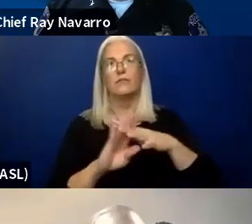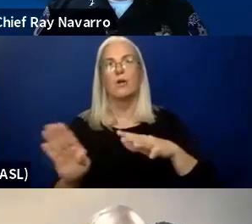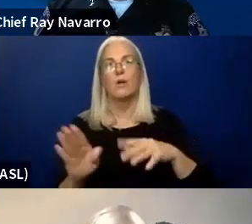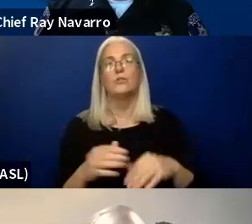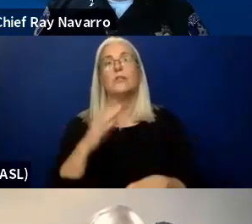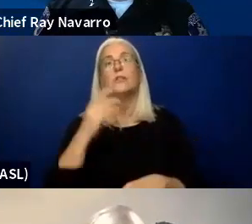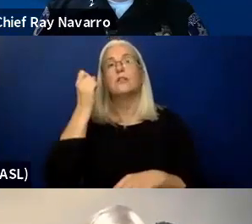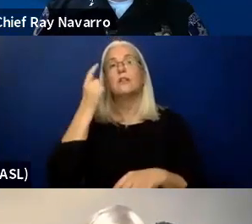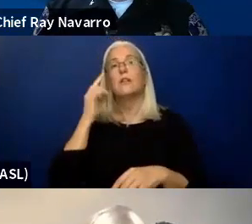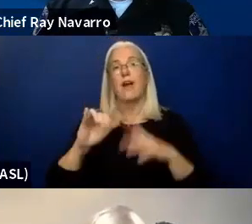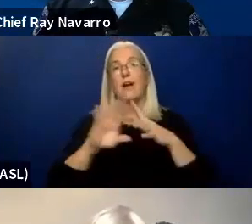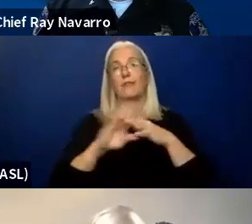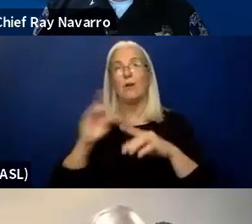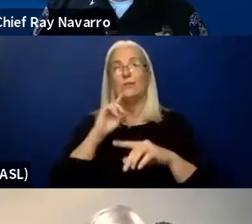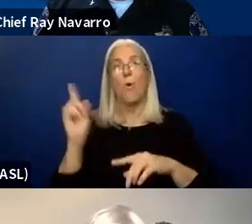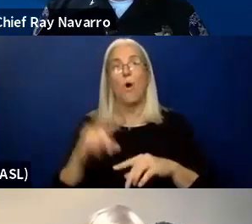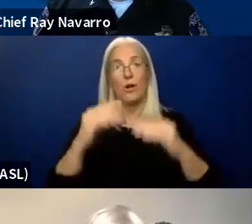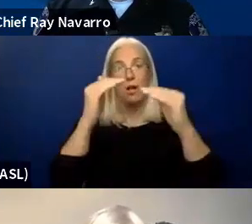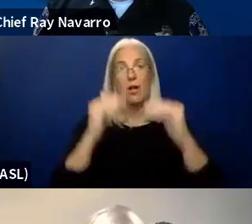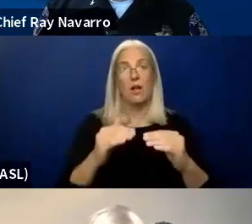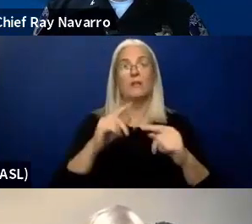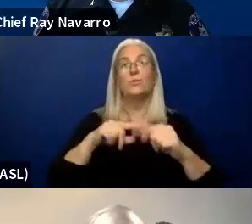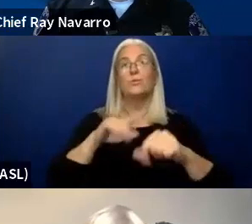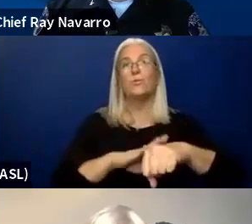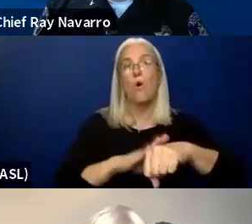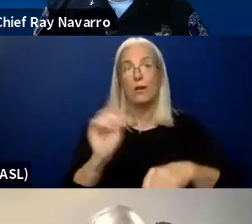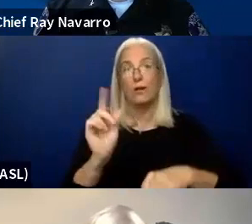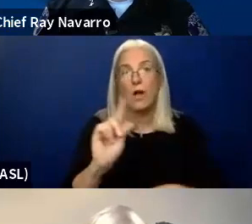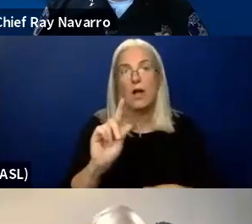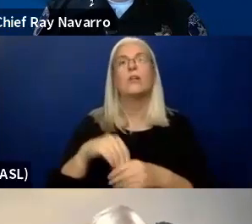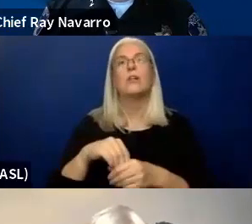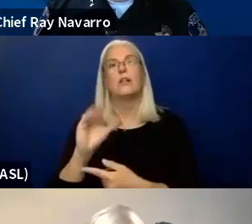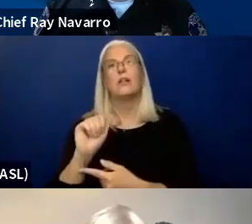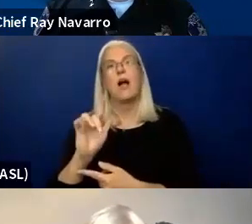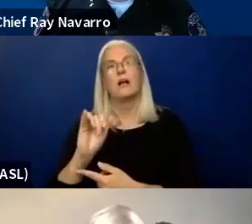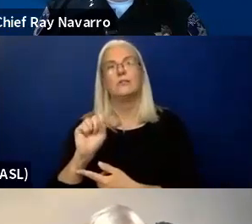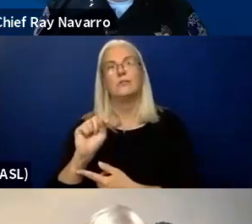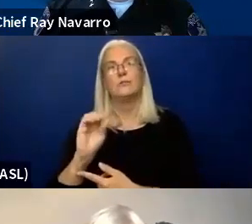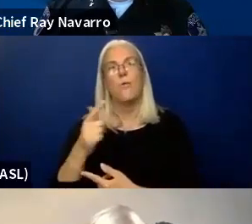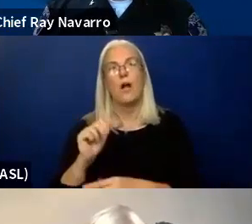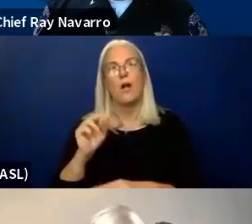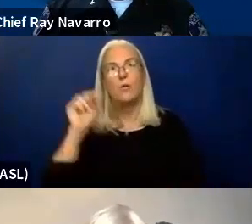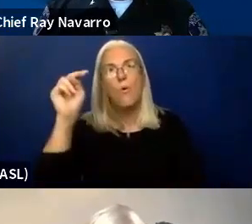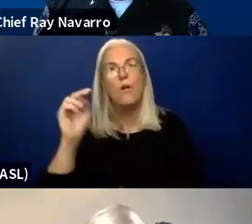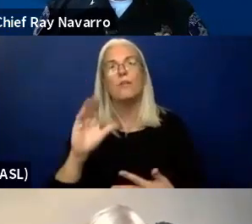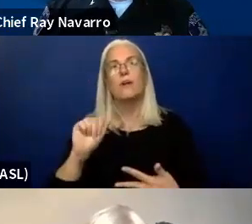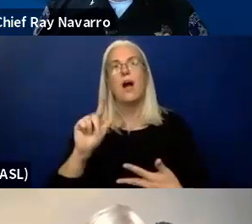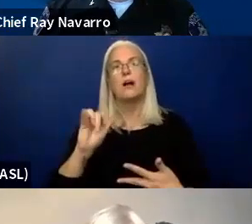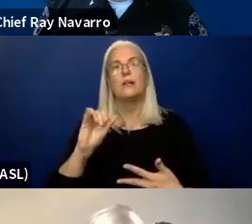the following zones: Calistoga North, Calistoga South/Skyhawk,